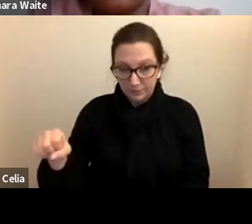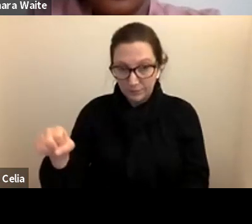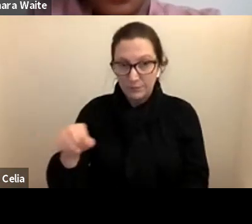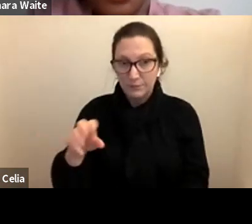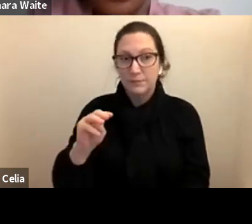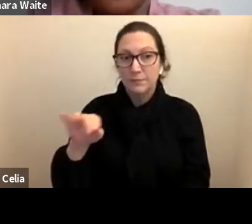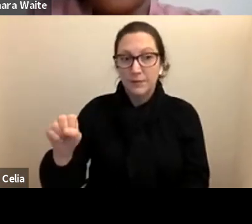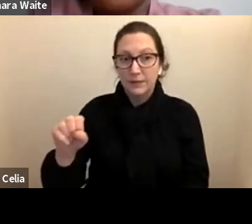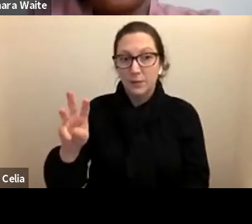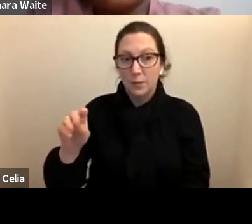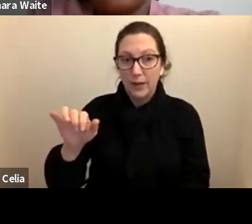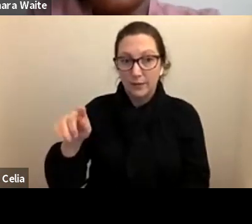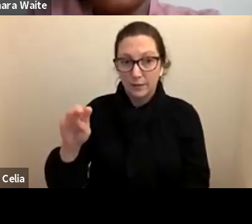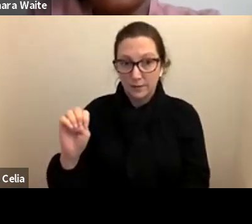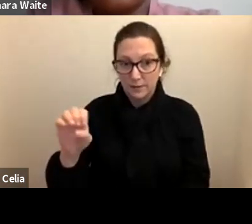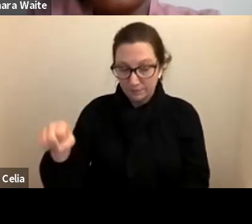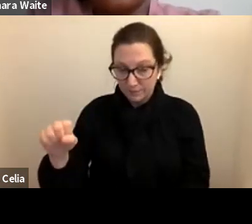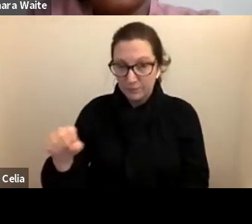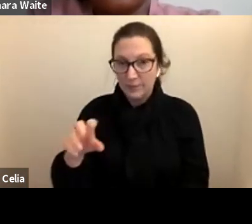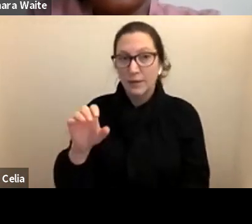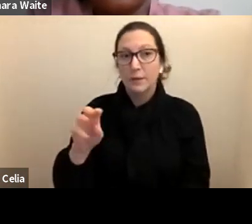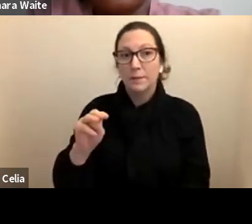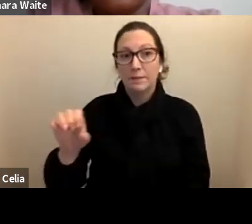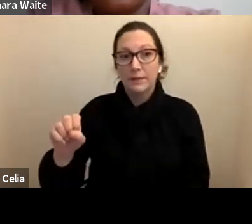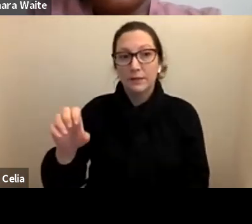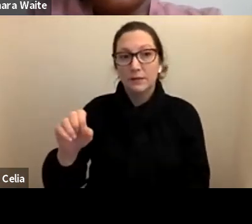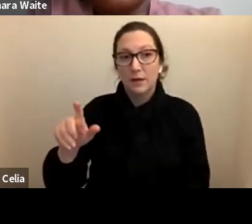Wade? Aye. Ms. Sullivan?